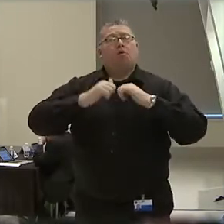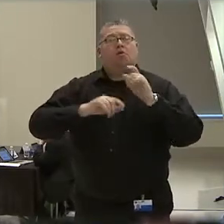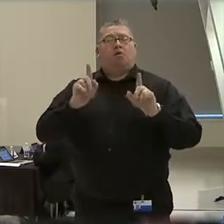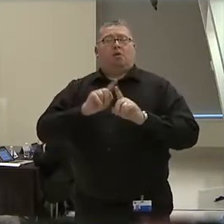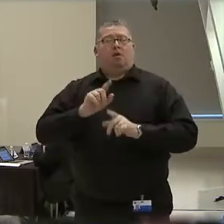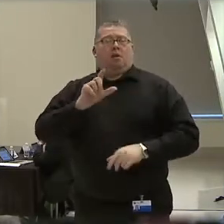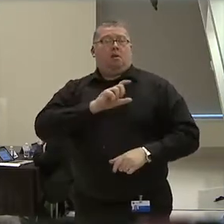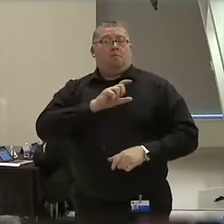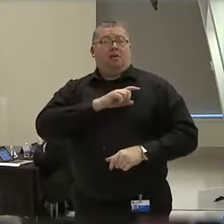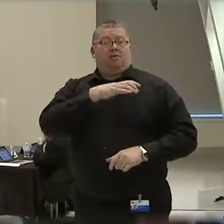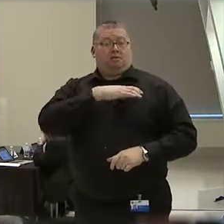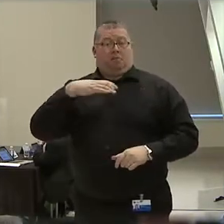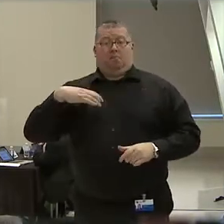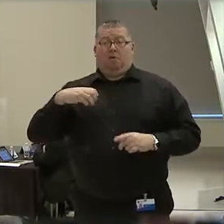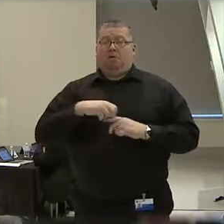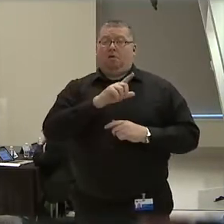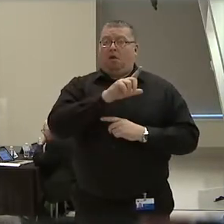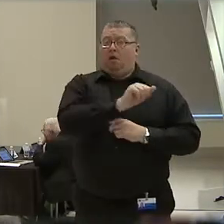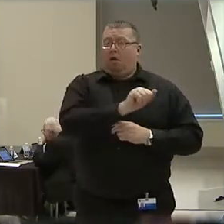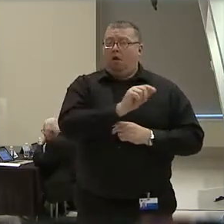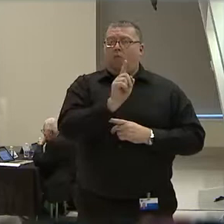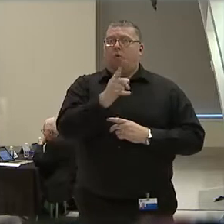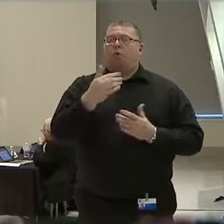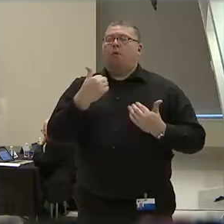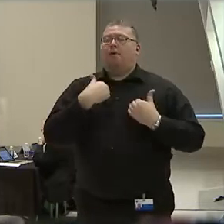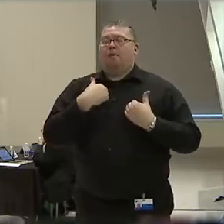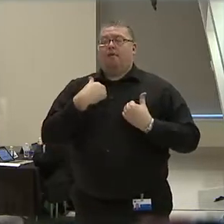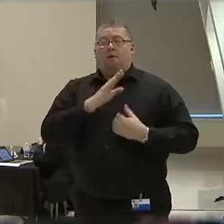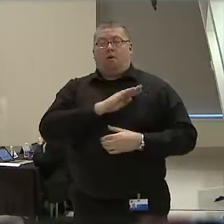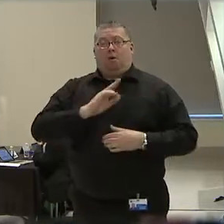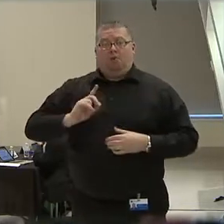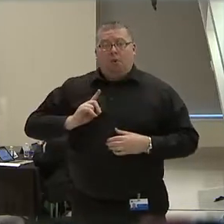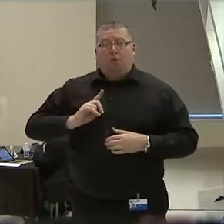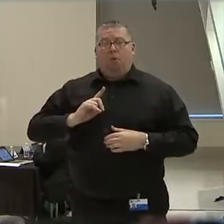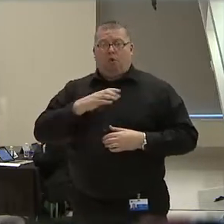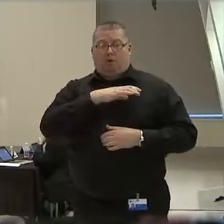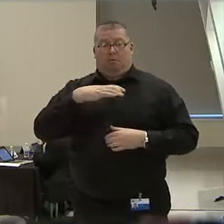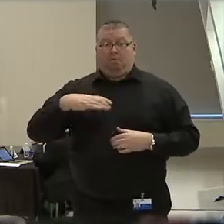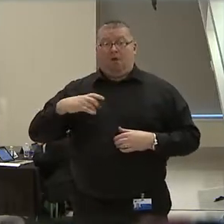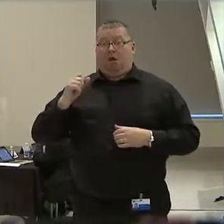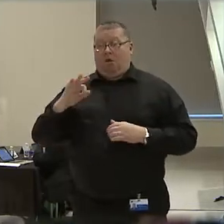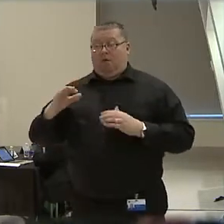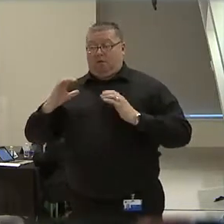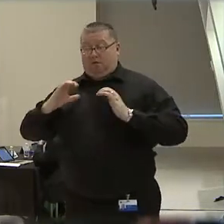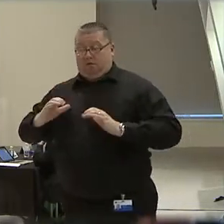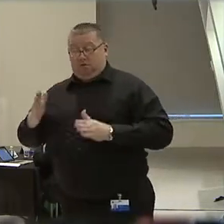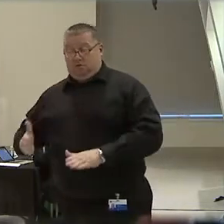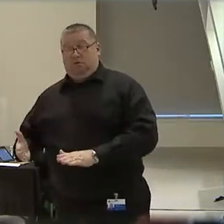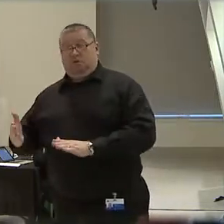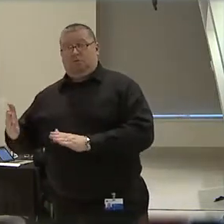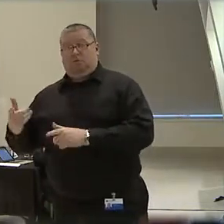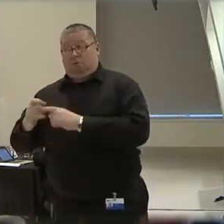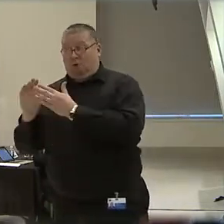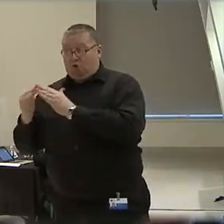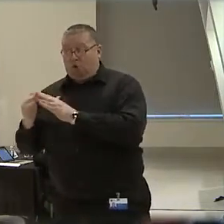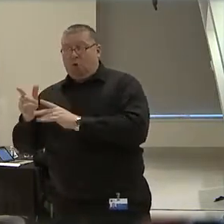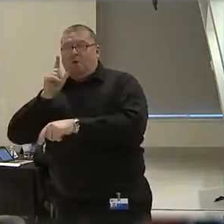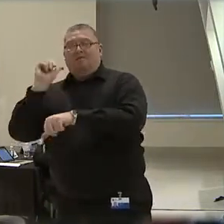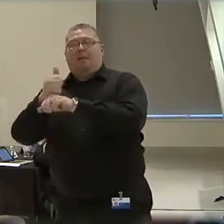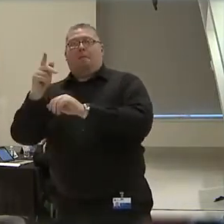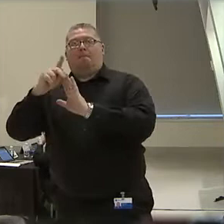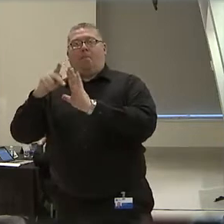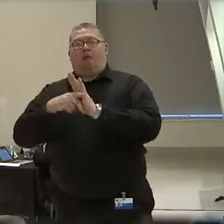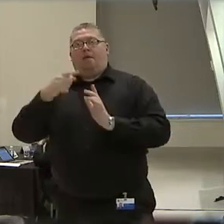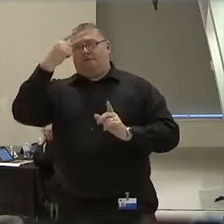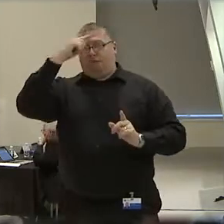Commission in Los Angeles, where you have a board or commission of civilians that sets the policies for the law